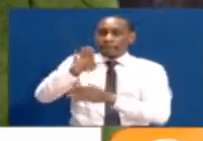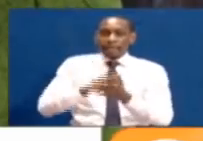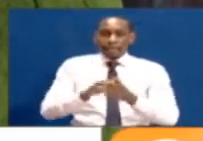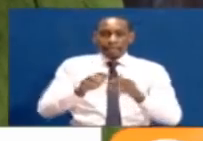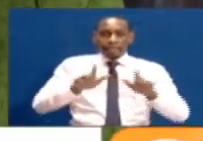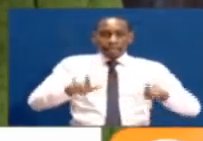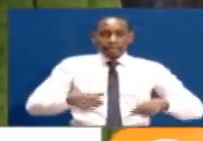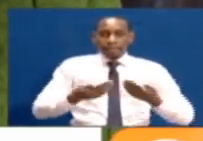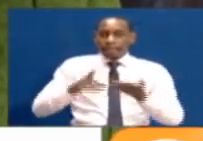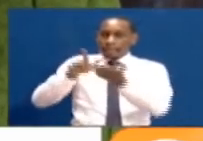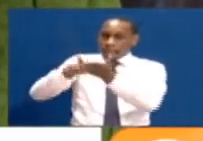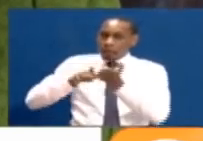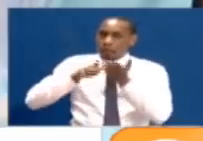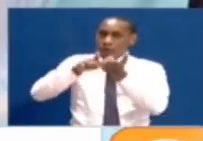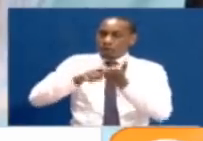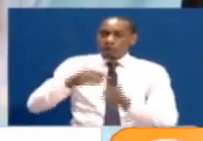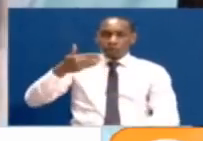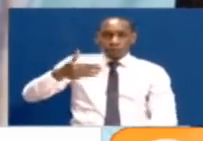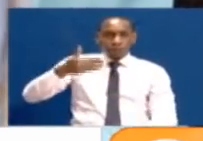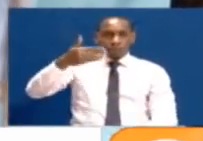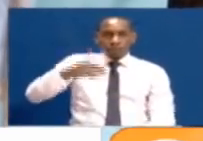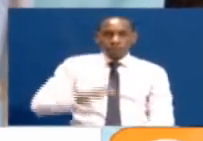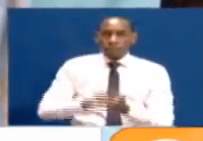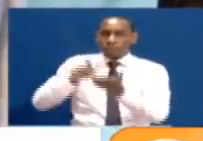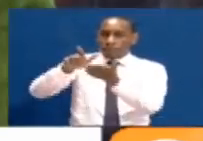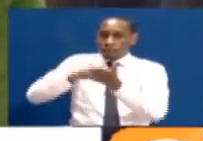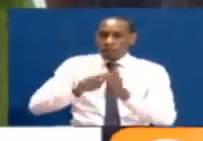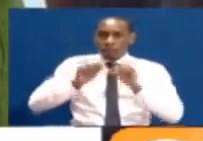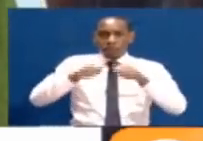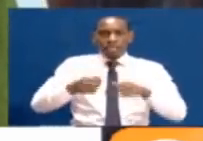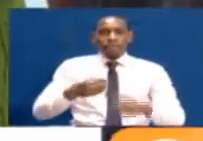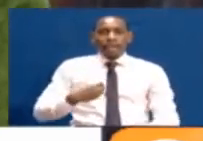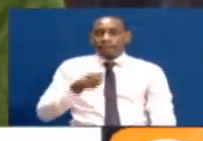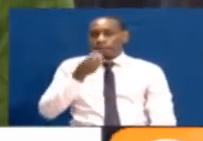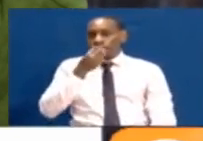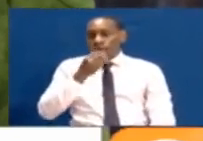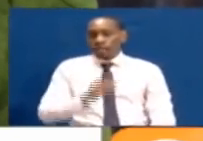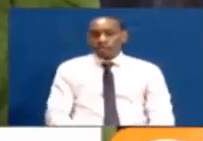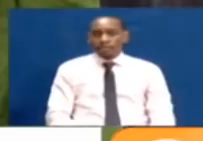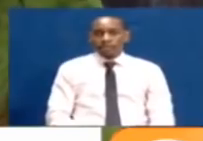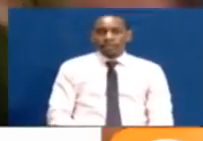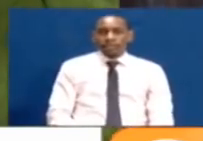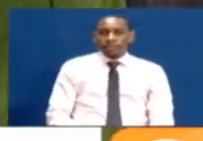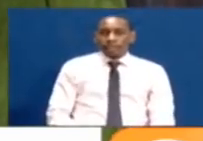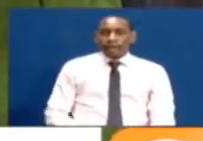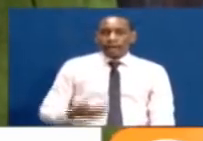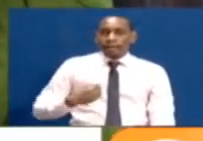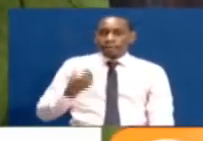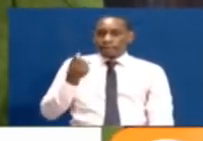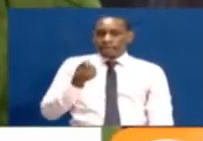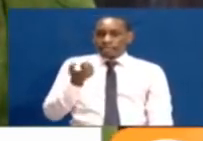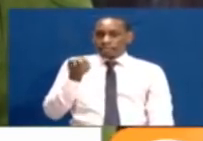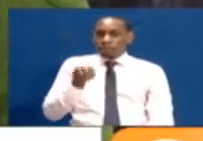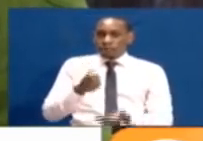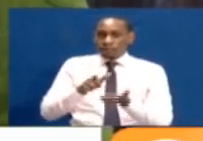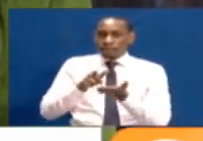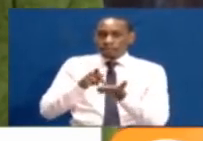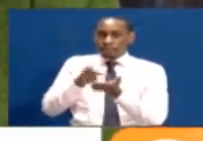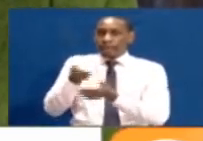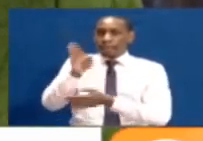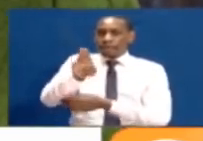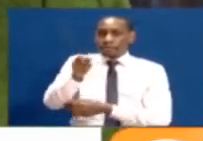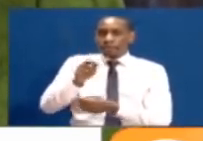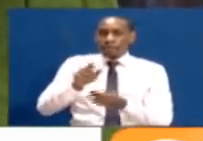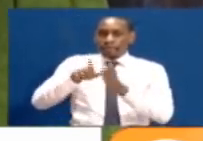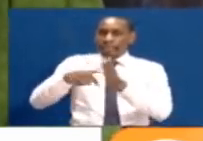ni kukopesha. Unakopa tu pesa ndio unakula. Mm-hmm. Ukipata kidogo unaenda unalipa, tena unakopesha,